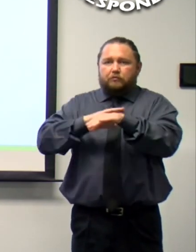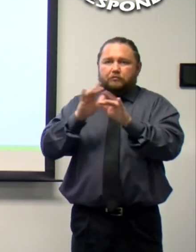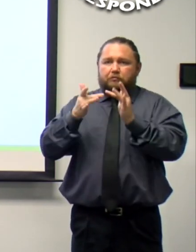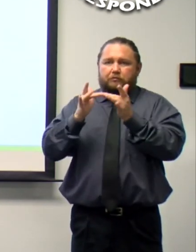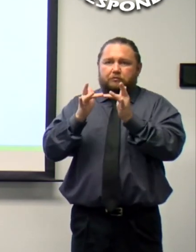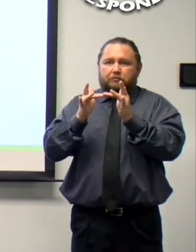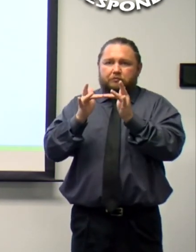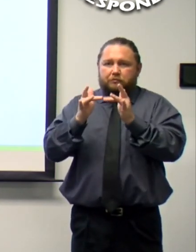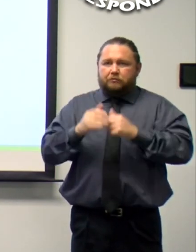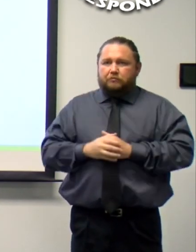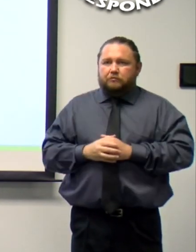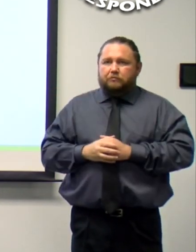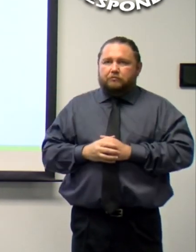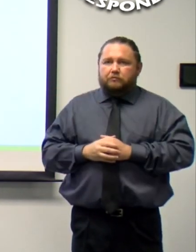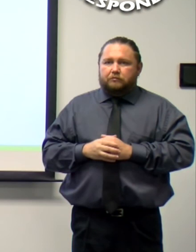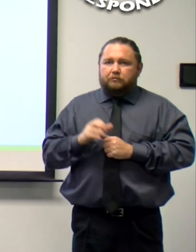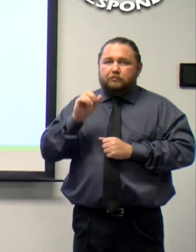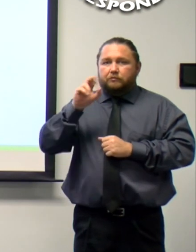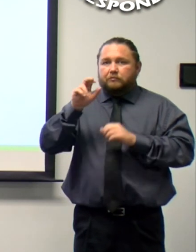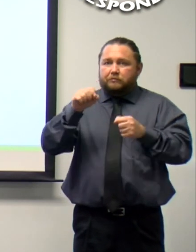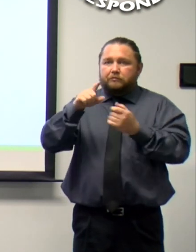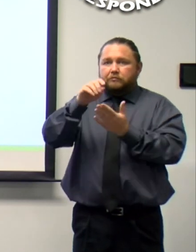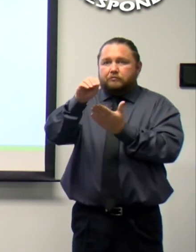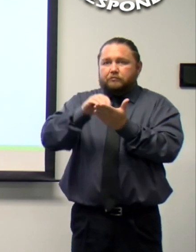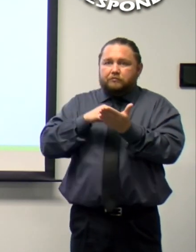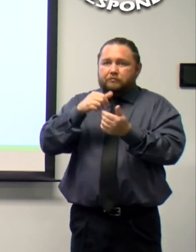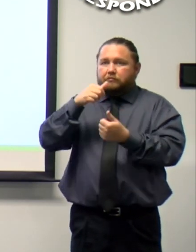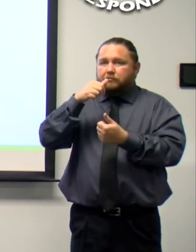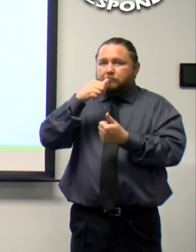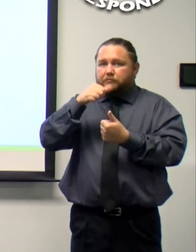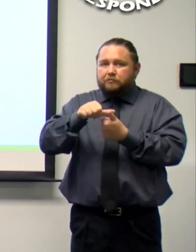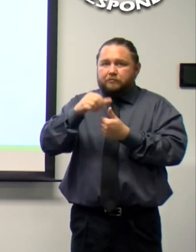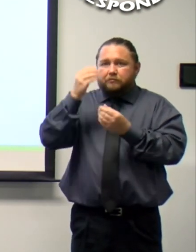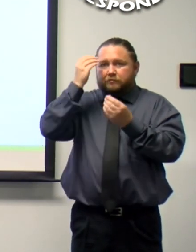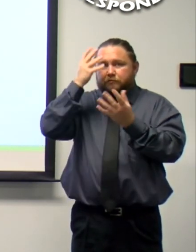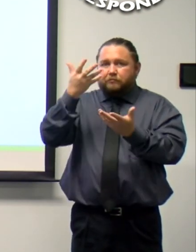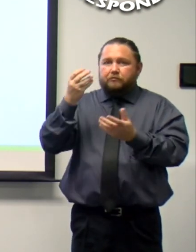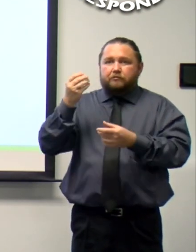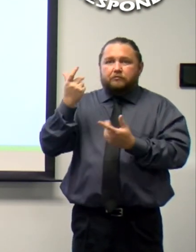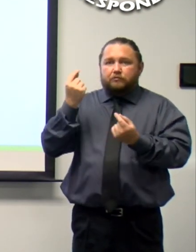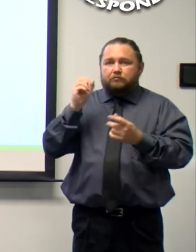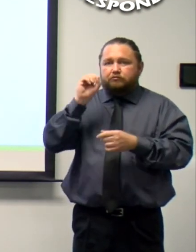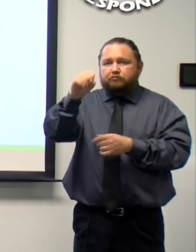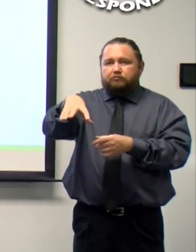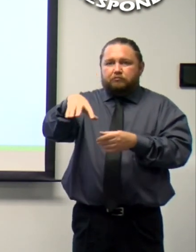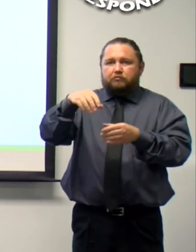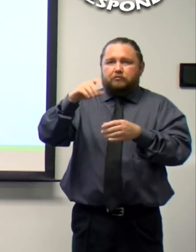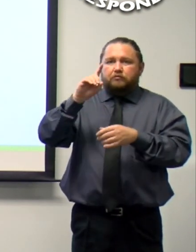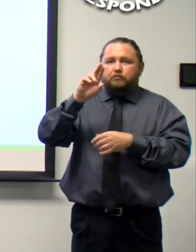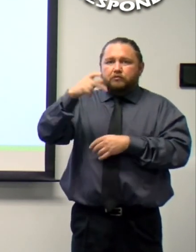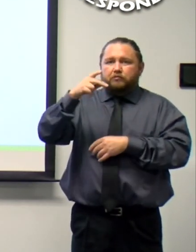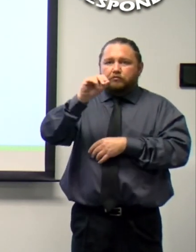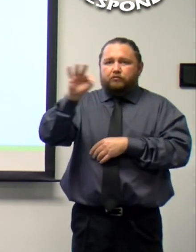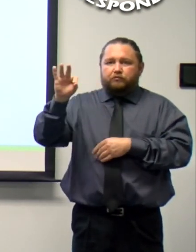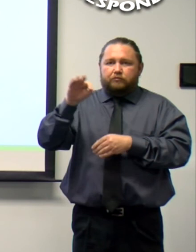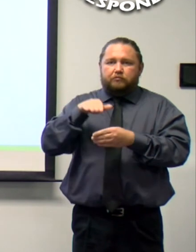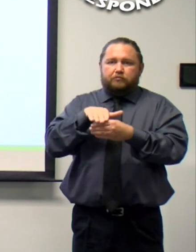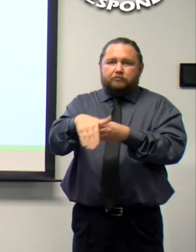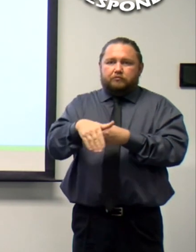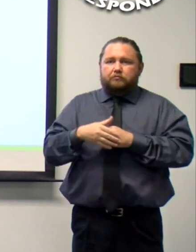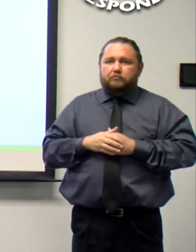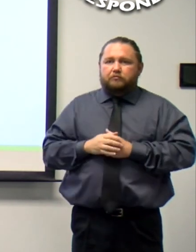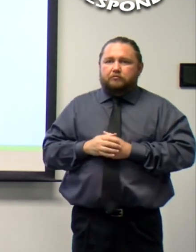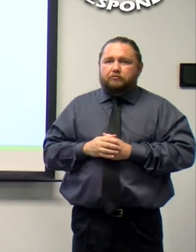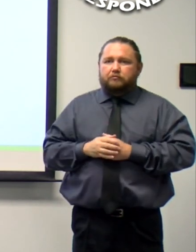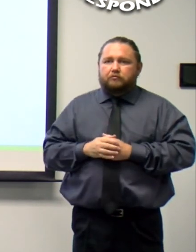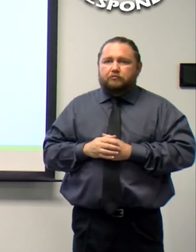the automobile registration staff. If you have a car to register, you go to the back of